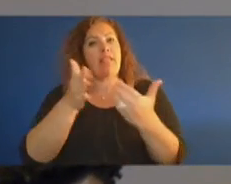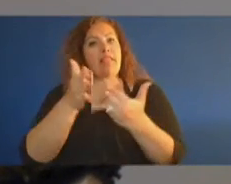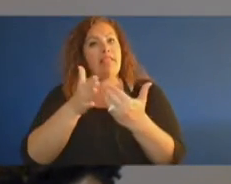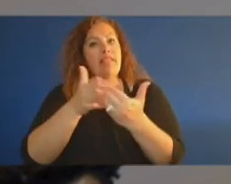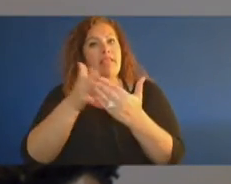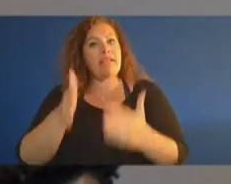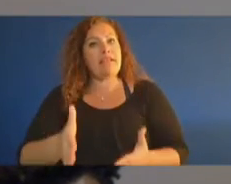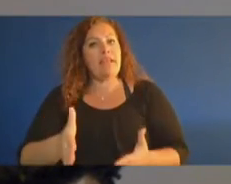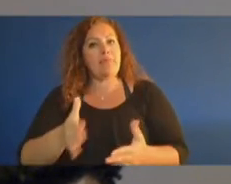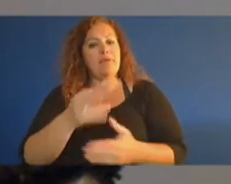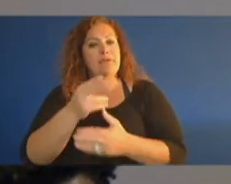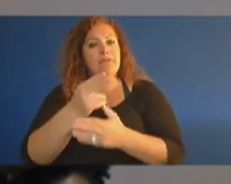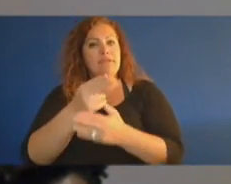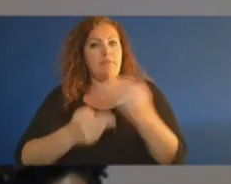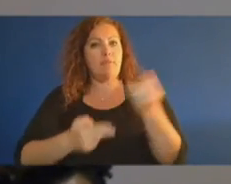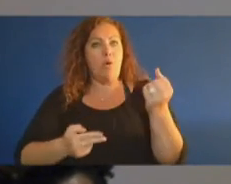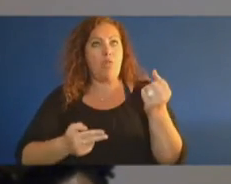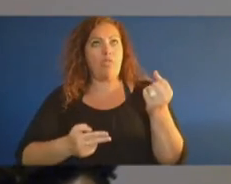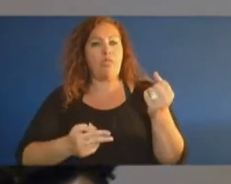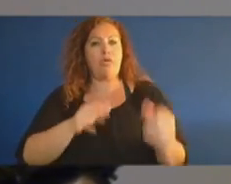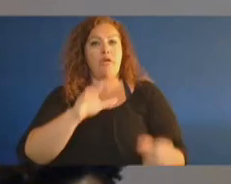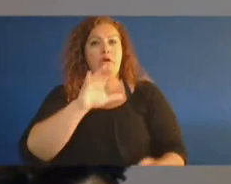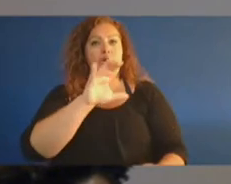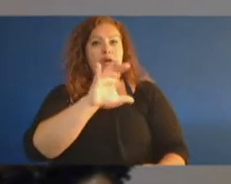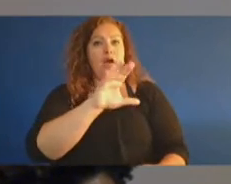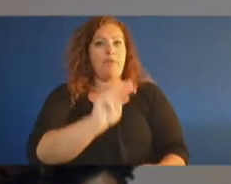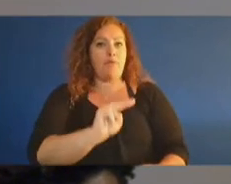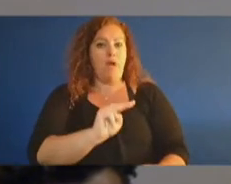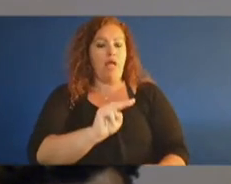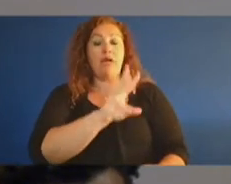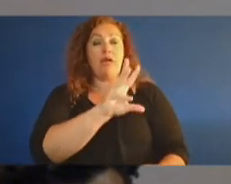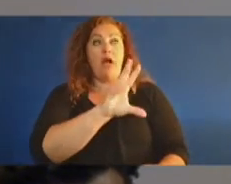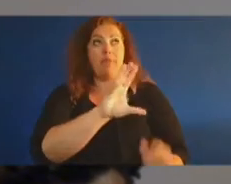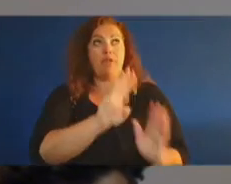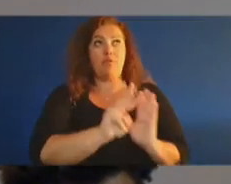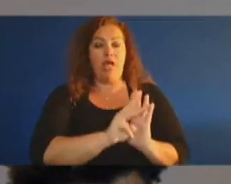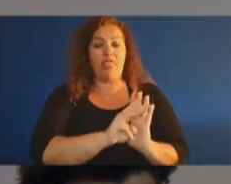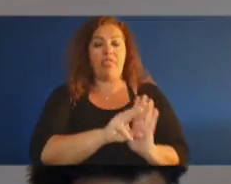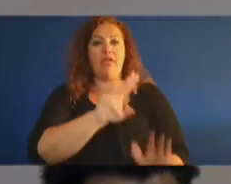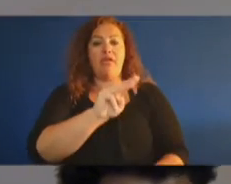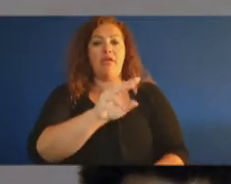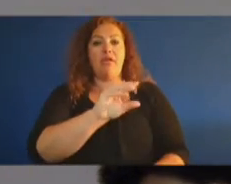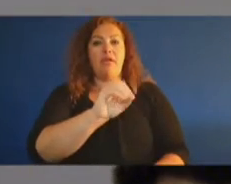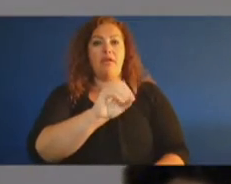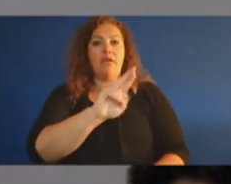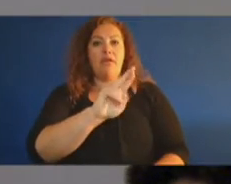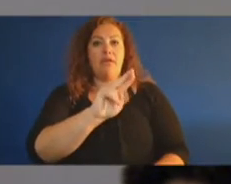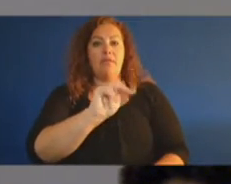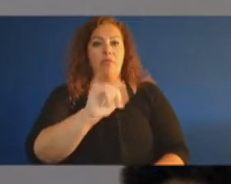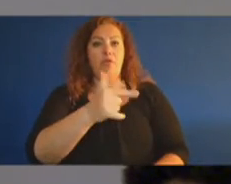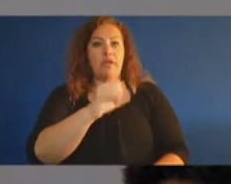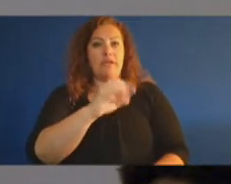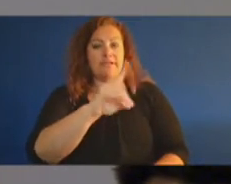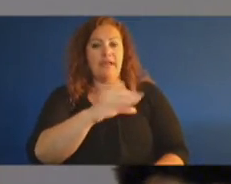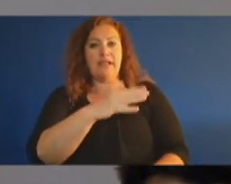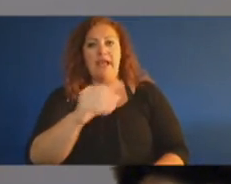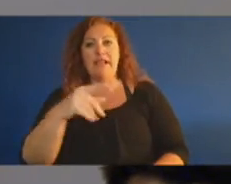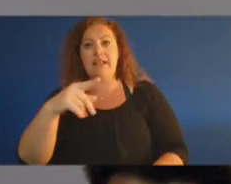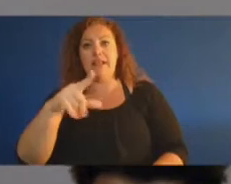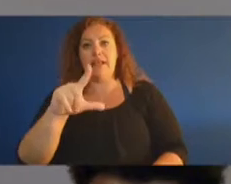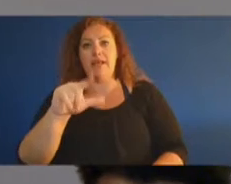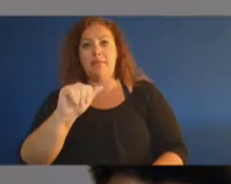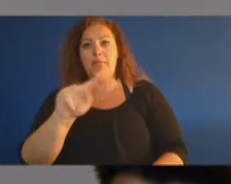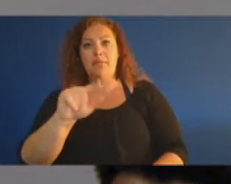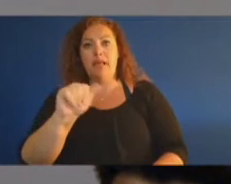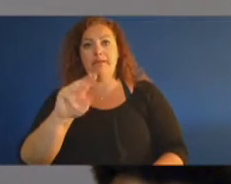in both um Commonwealth morning side and Plaza Midwood they they have a positionality of of wanting to